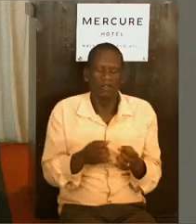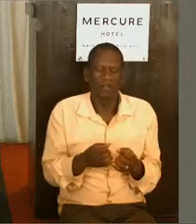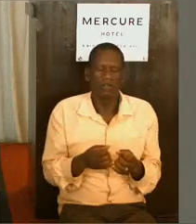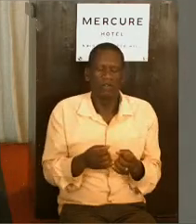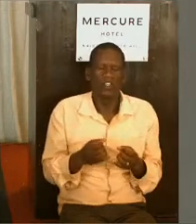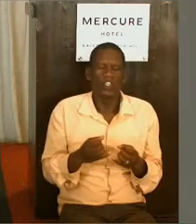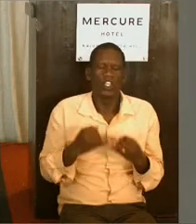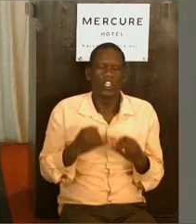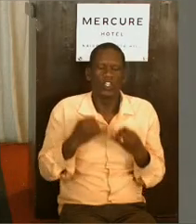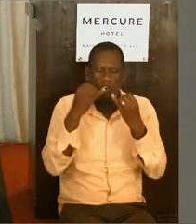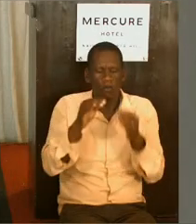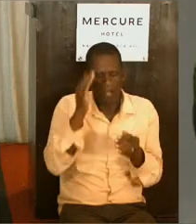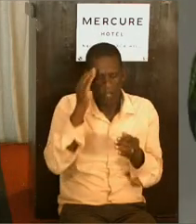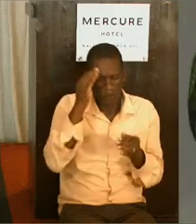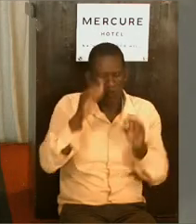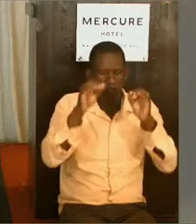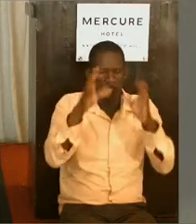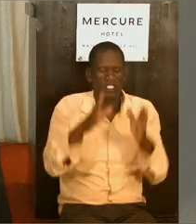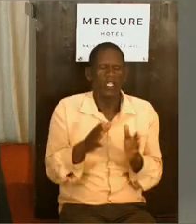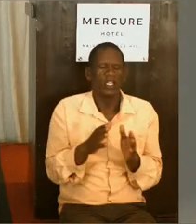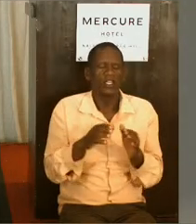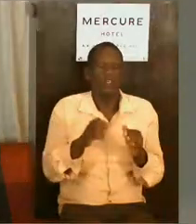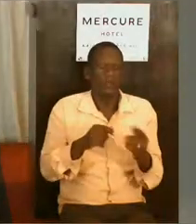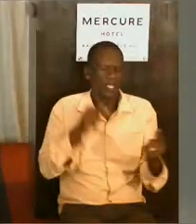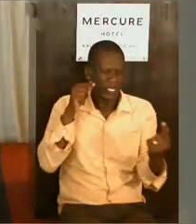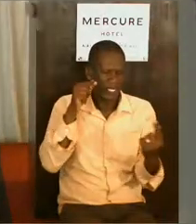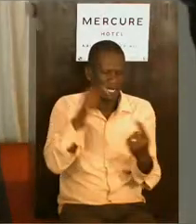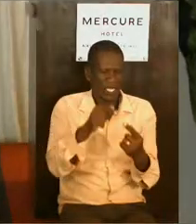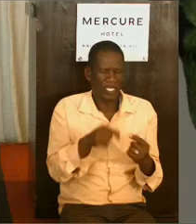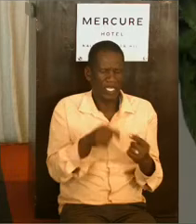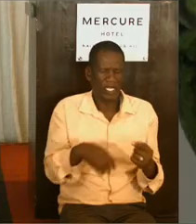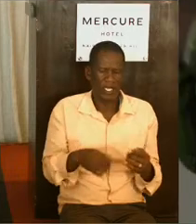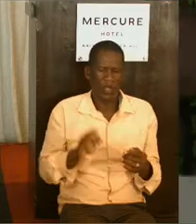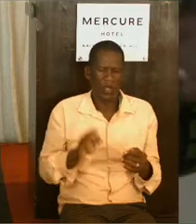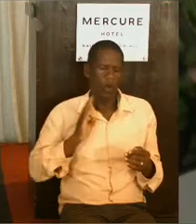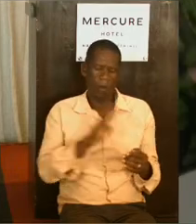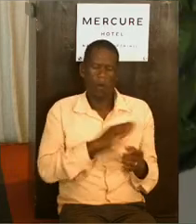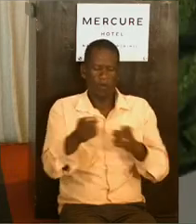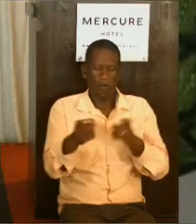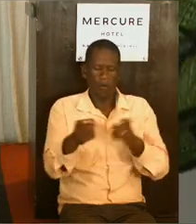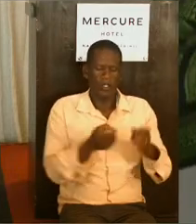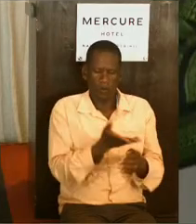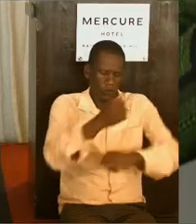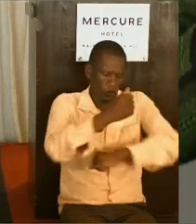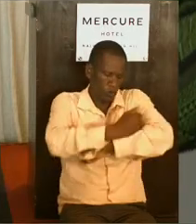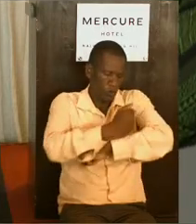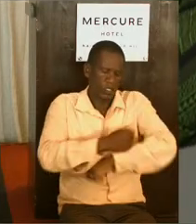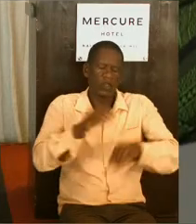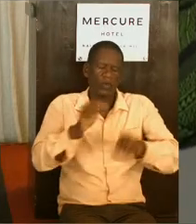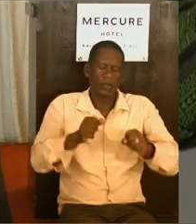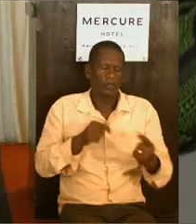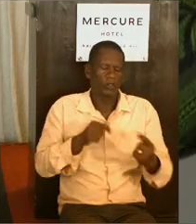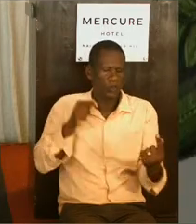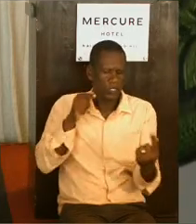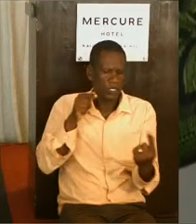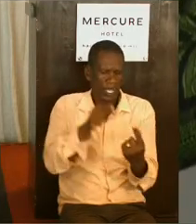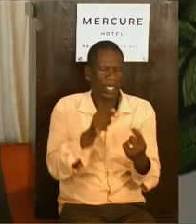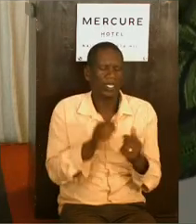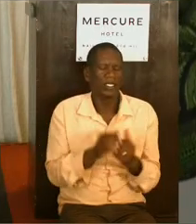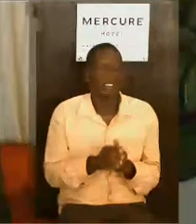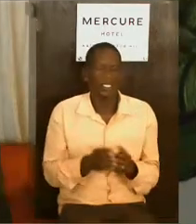education to teachers can be able to Target Boards of management of those schools can be able to